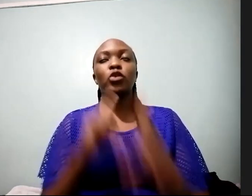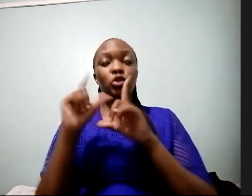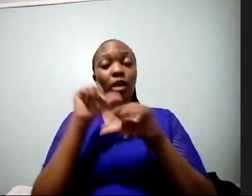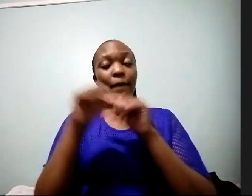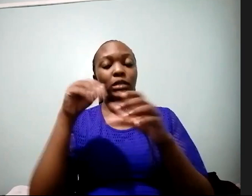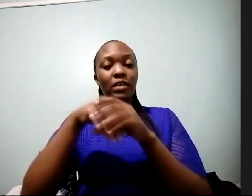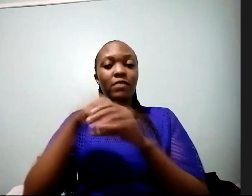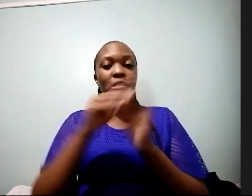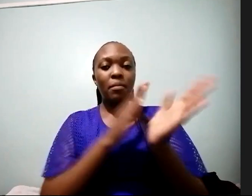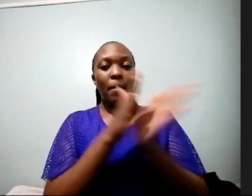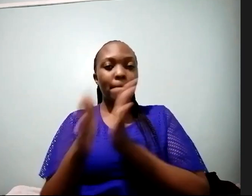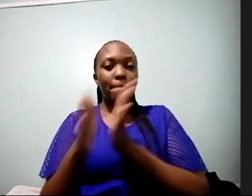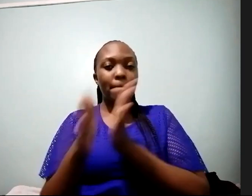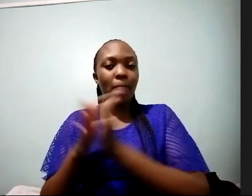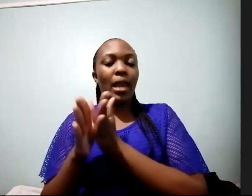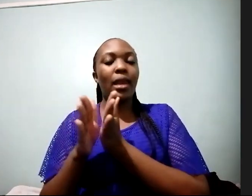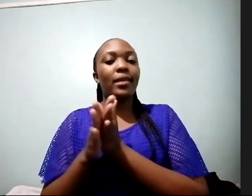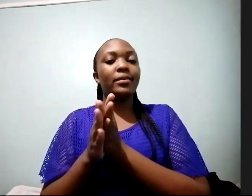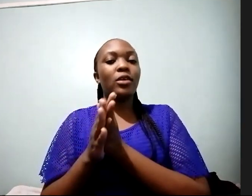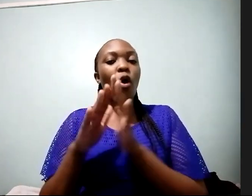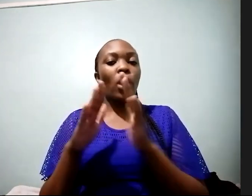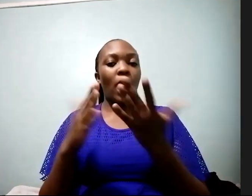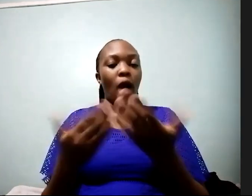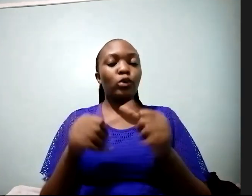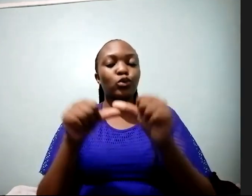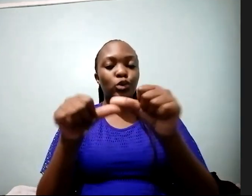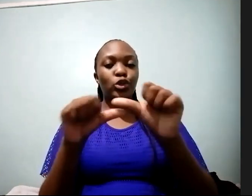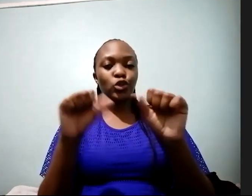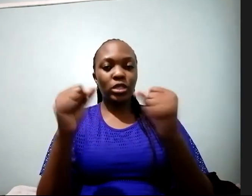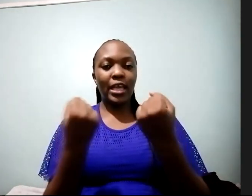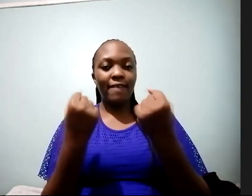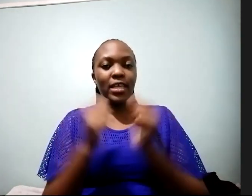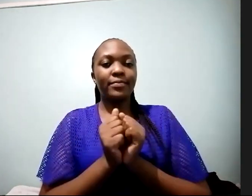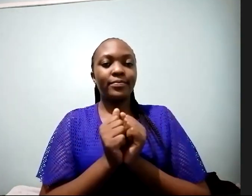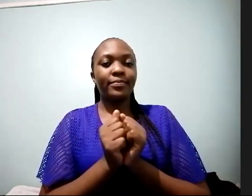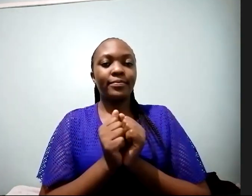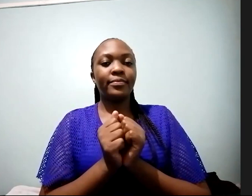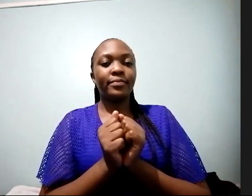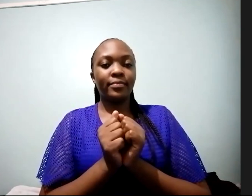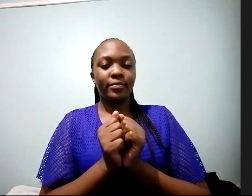where we had reached. We were on the schedule on how to start saving from age 25.